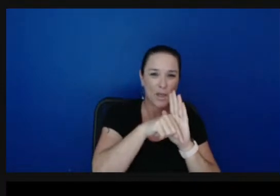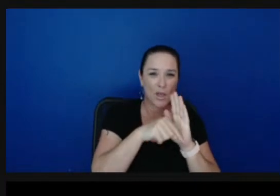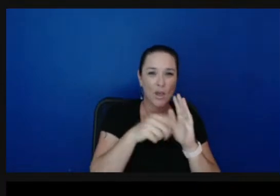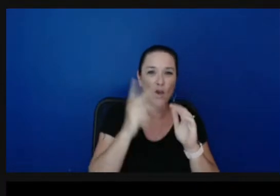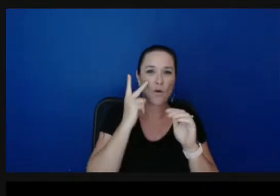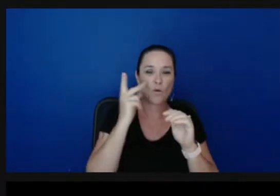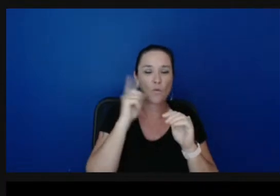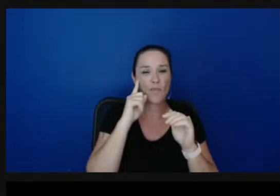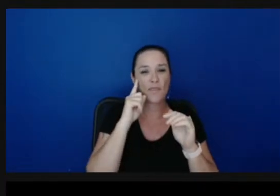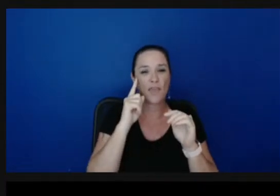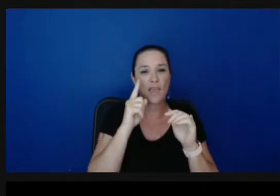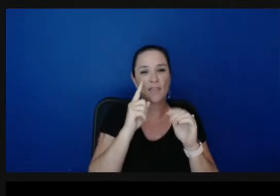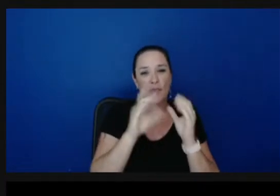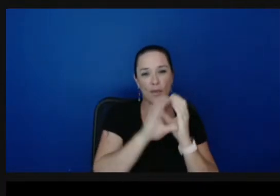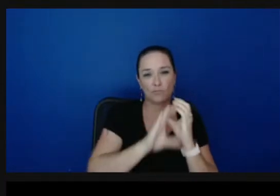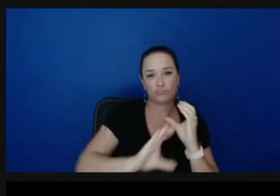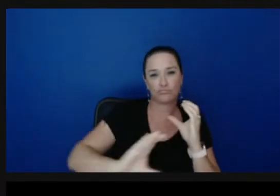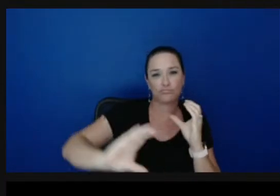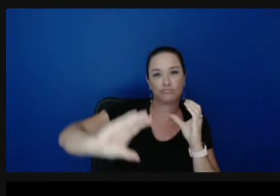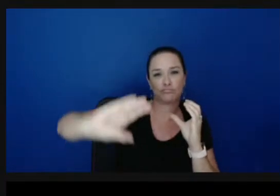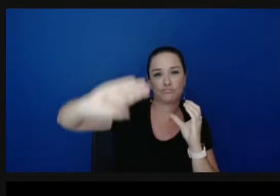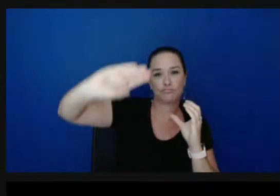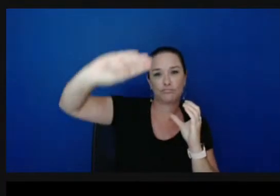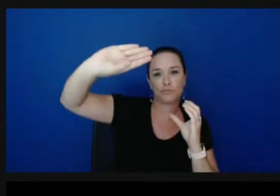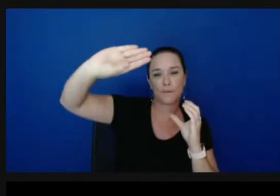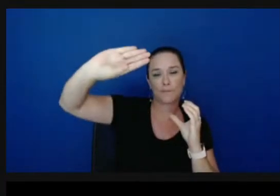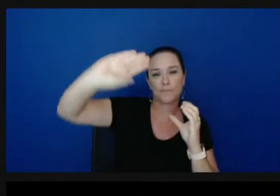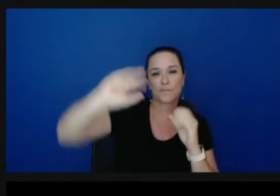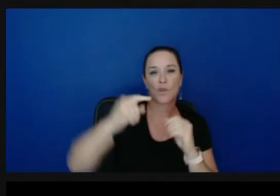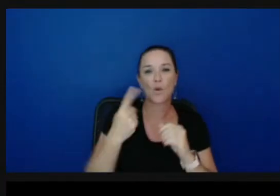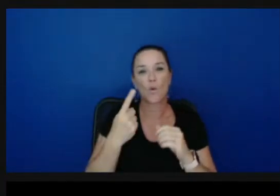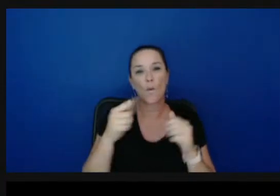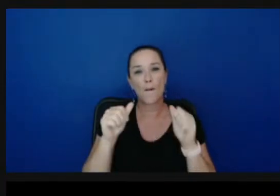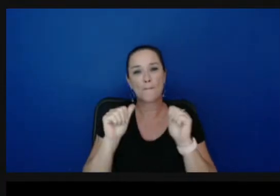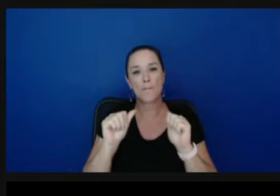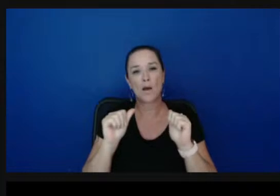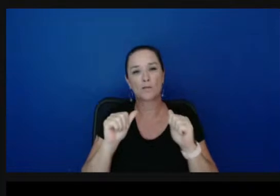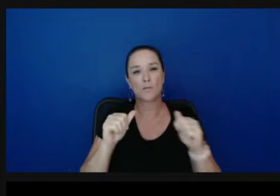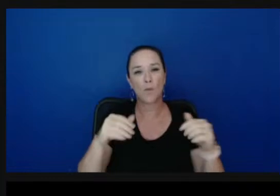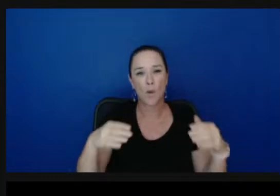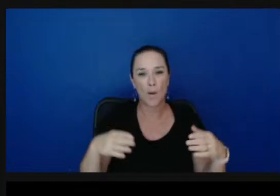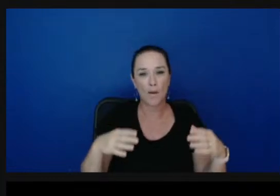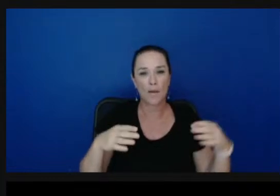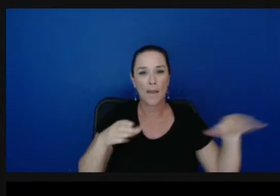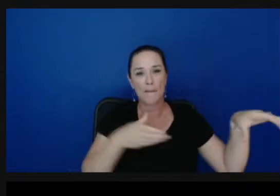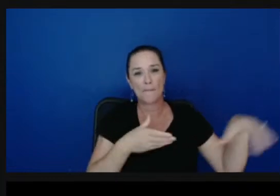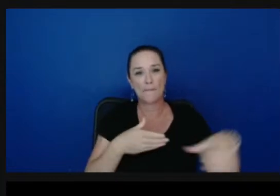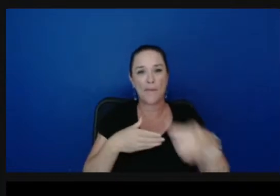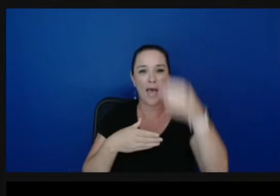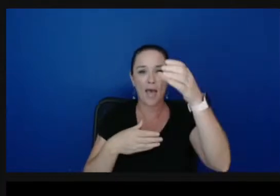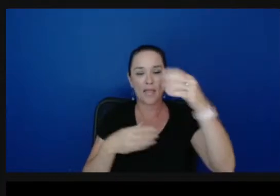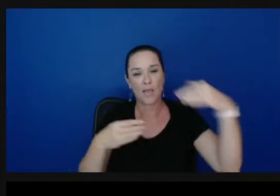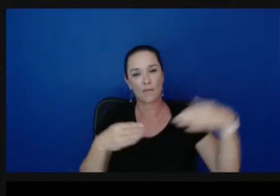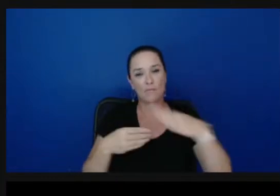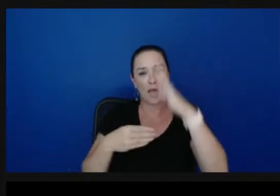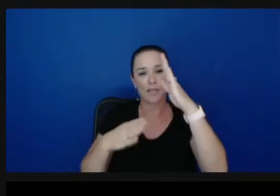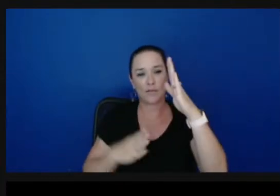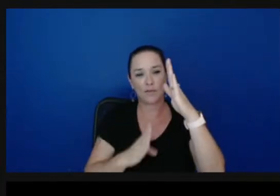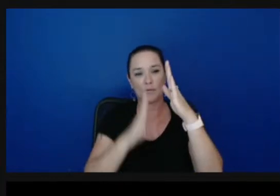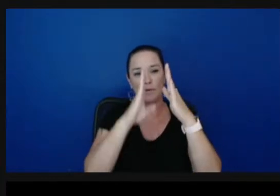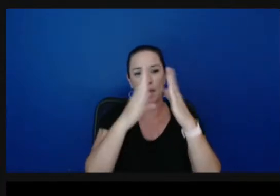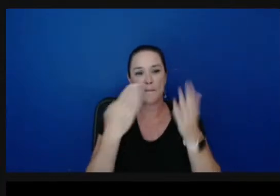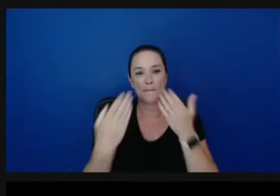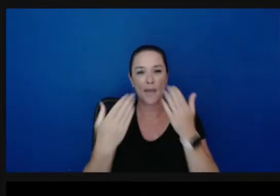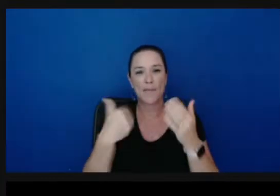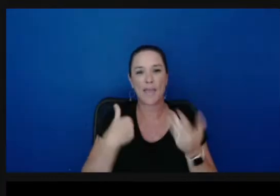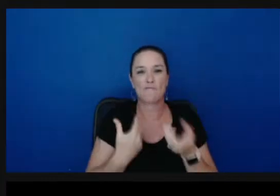like this. There's one possible pathway with other ones joining, perhaps, something like that as well. We're missing a third dimension where you might have some more of